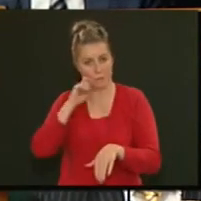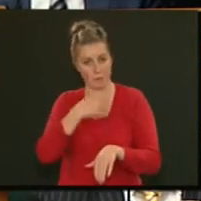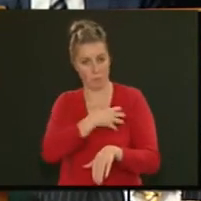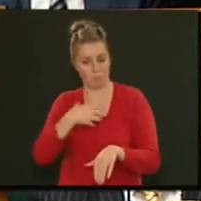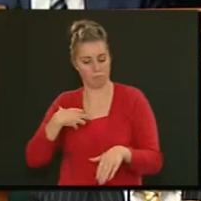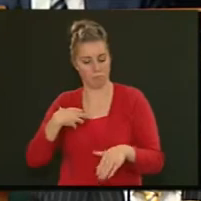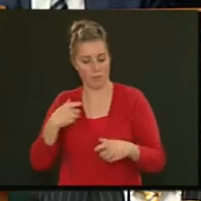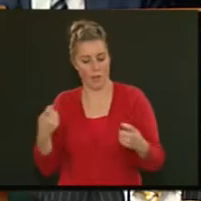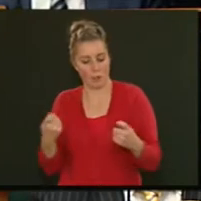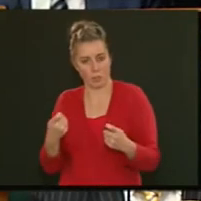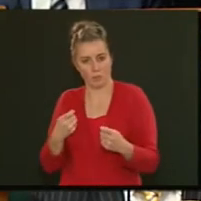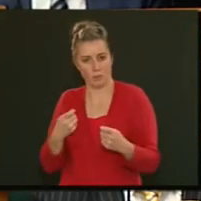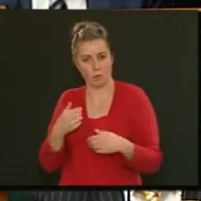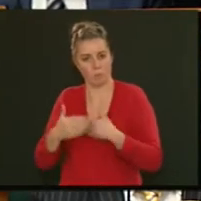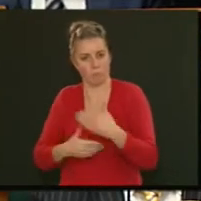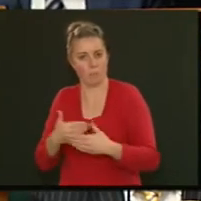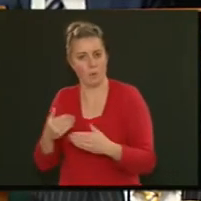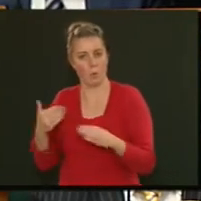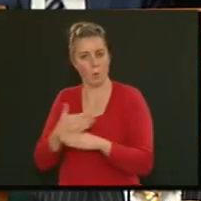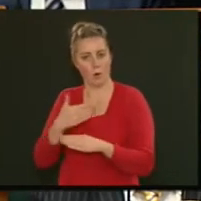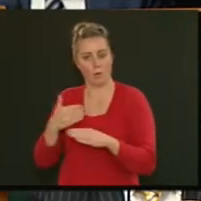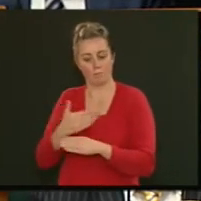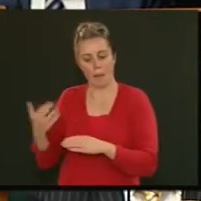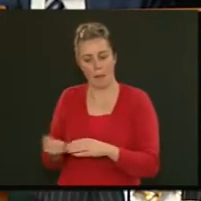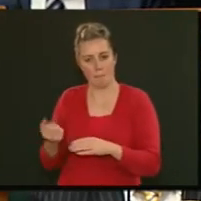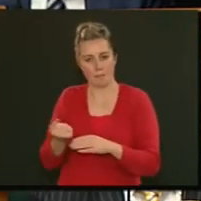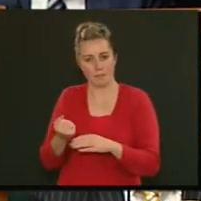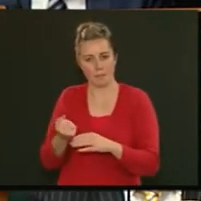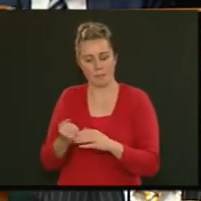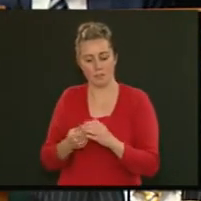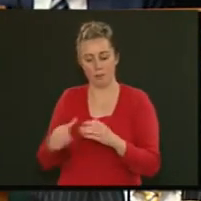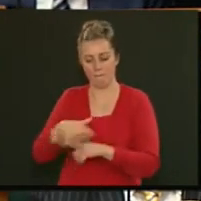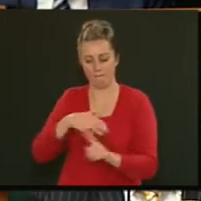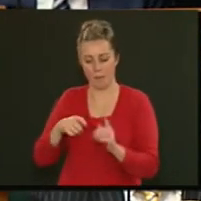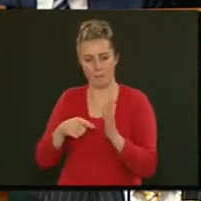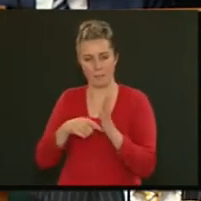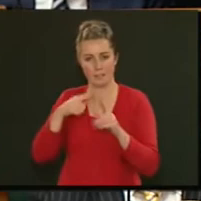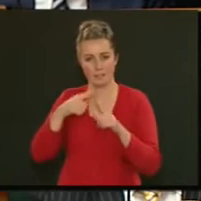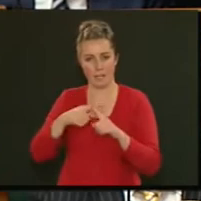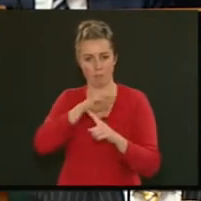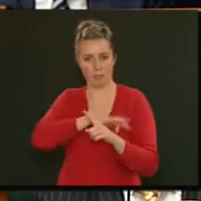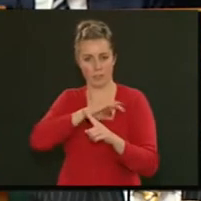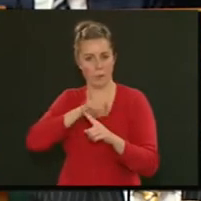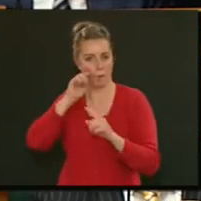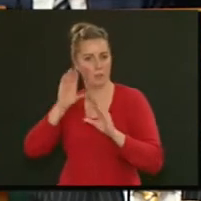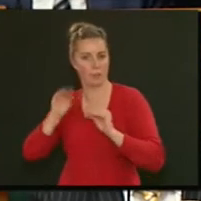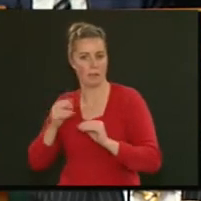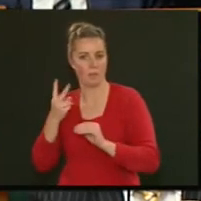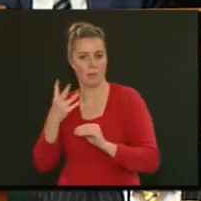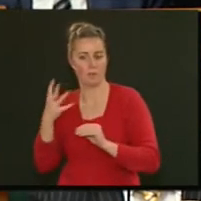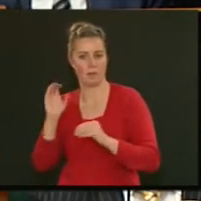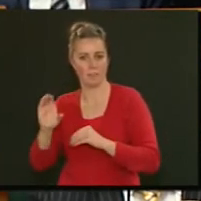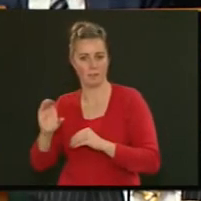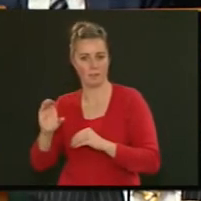planned adjustments to working for families abatements, with the family tax credit set to abate at 25 cents in the dollar above